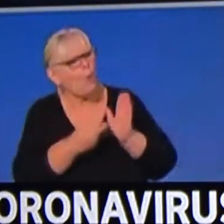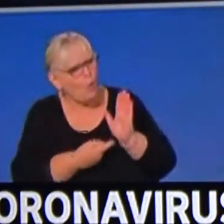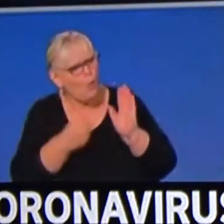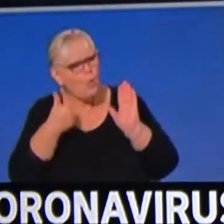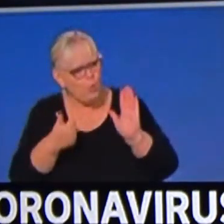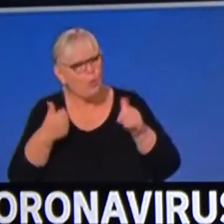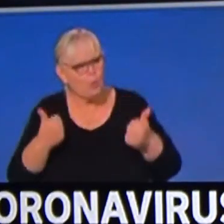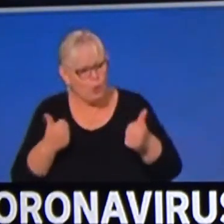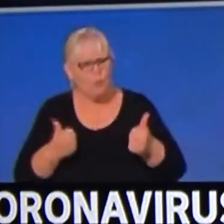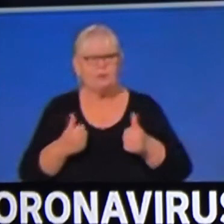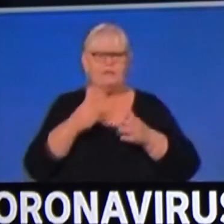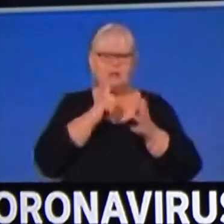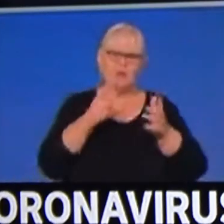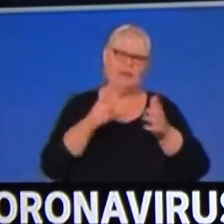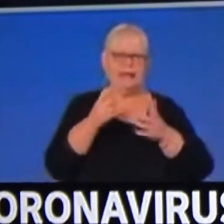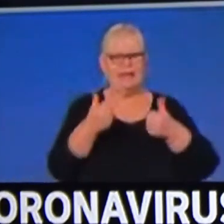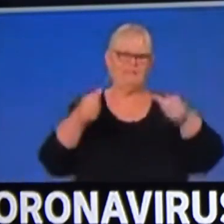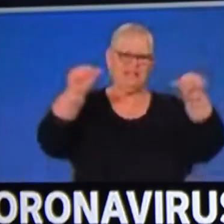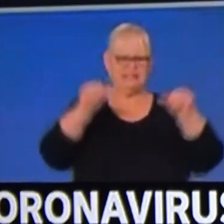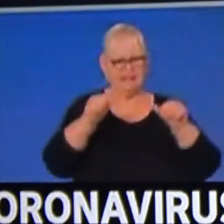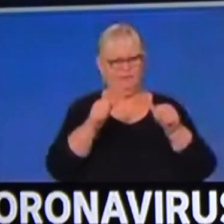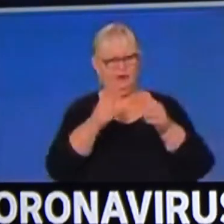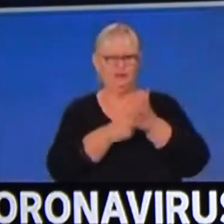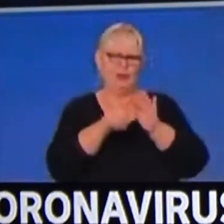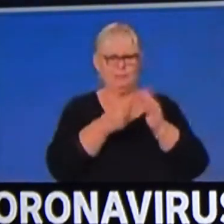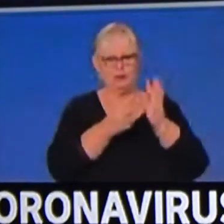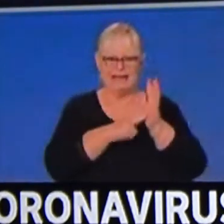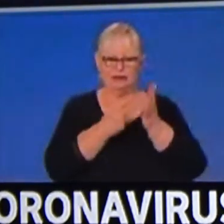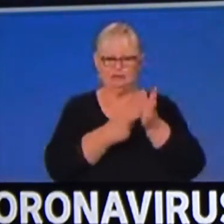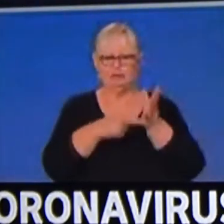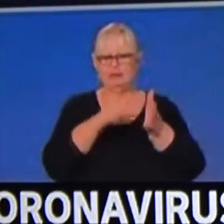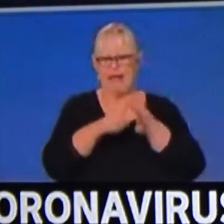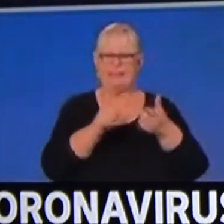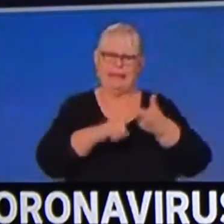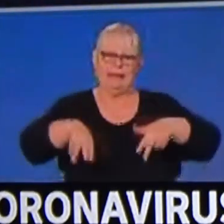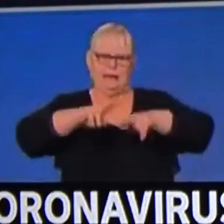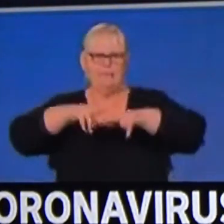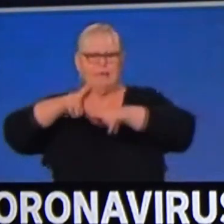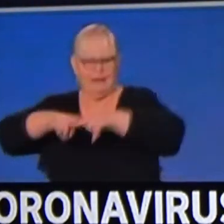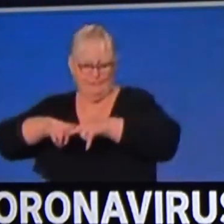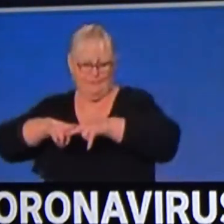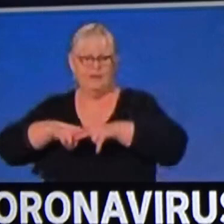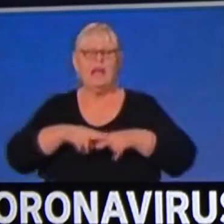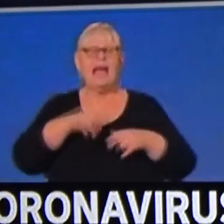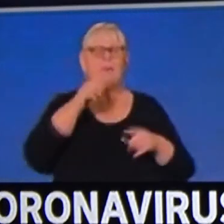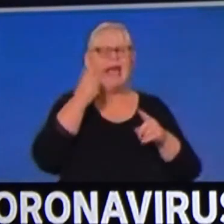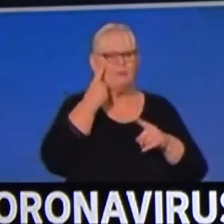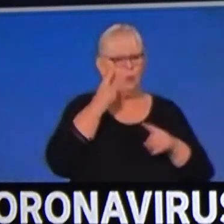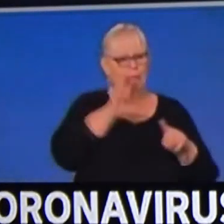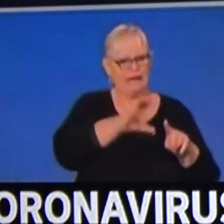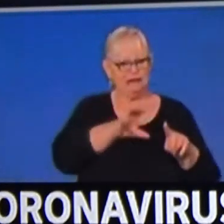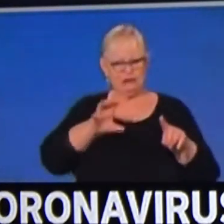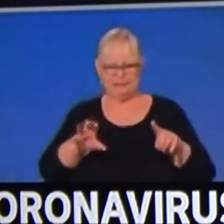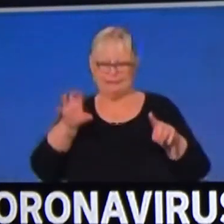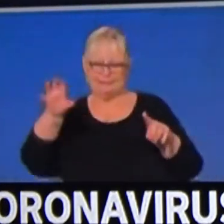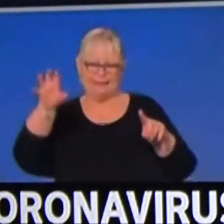performance in relation to the effective reproduction rate, and we're looking at that by state. That is the most important way to look at how we're tracking